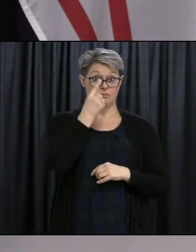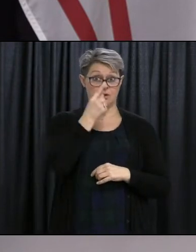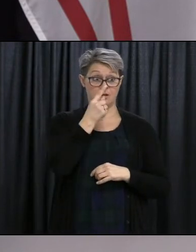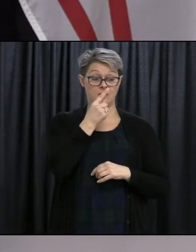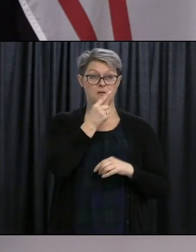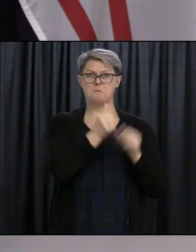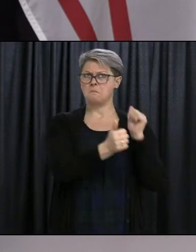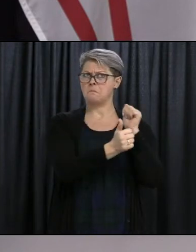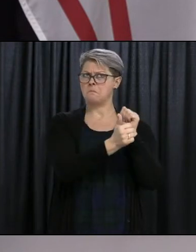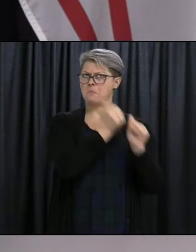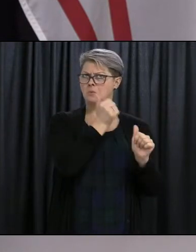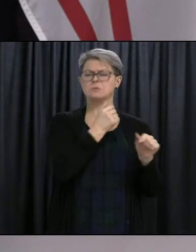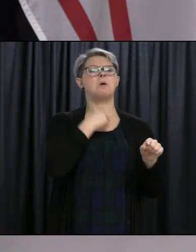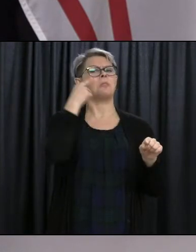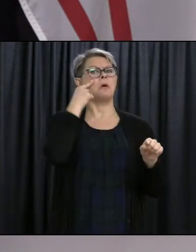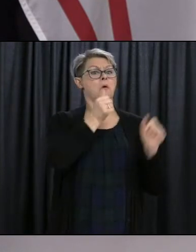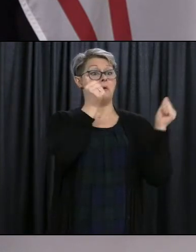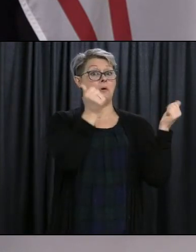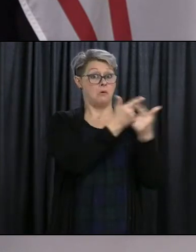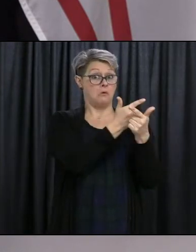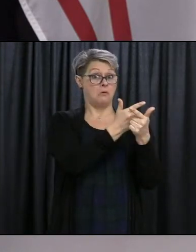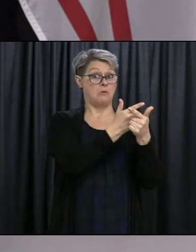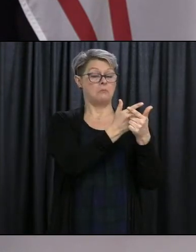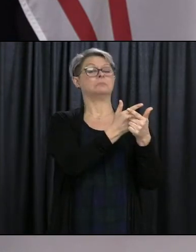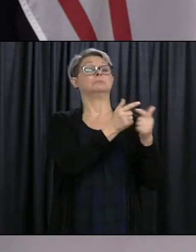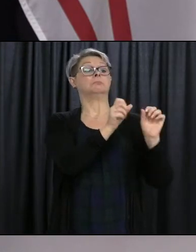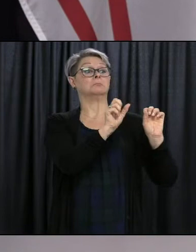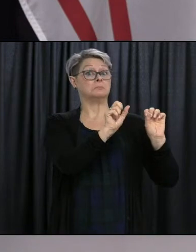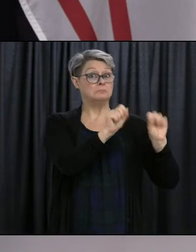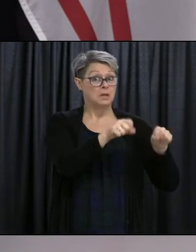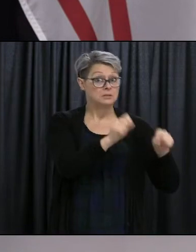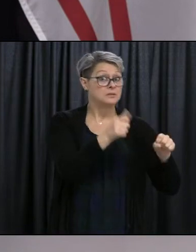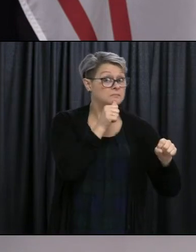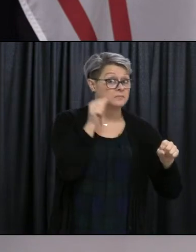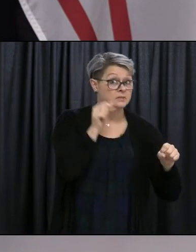not all of them, were confirmed positive.